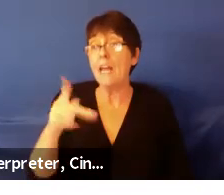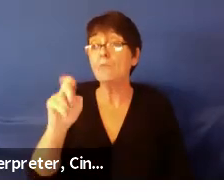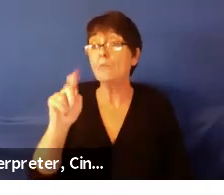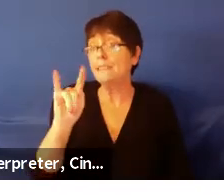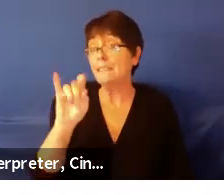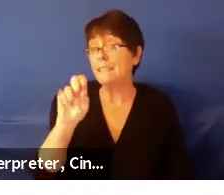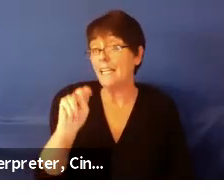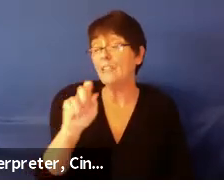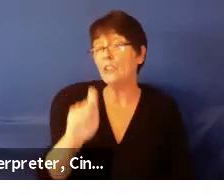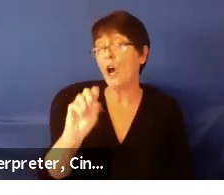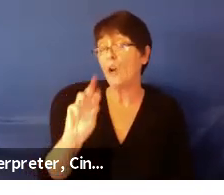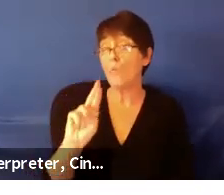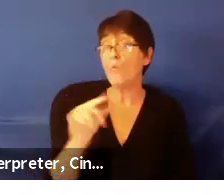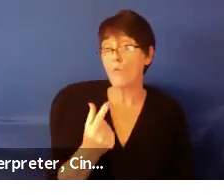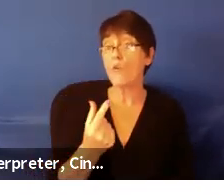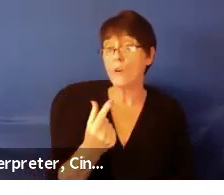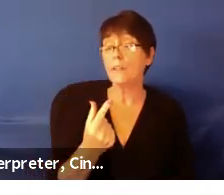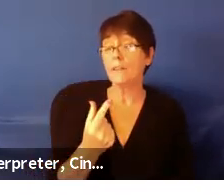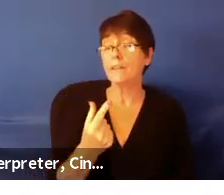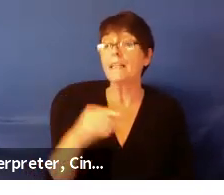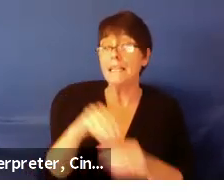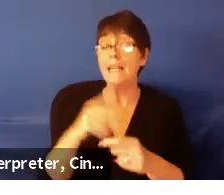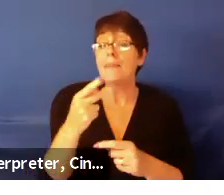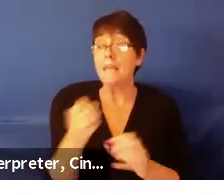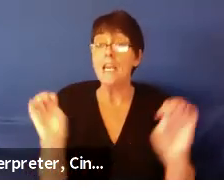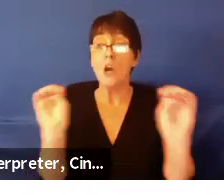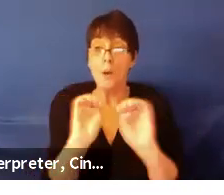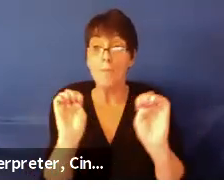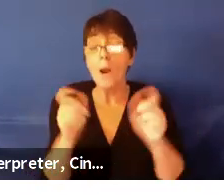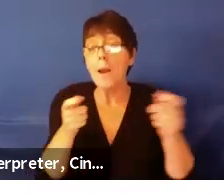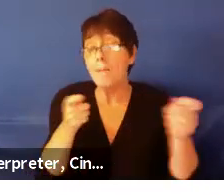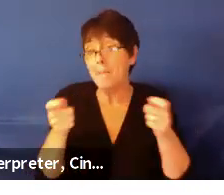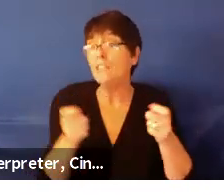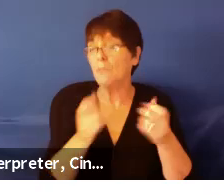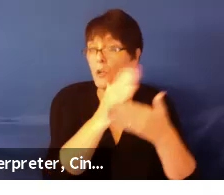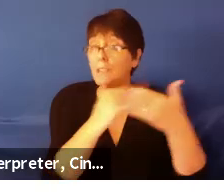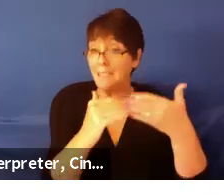adapresentations.org in the emergency management section.